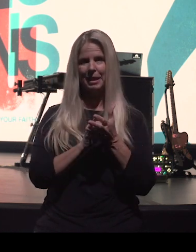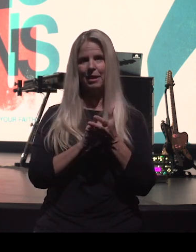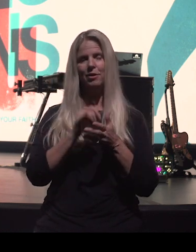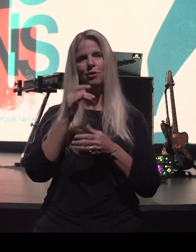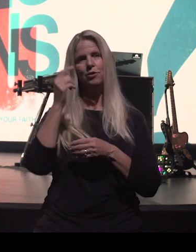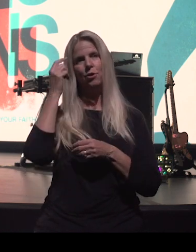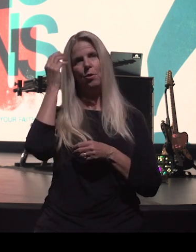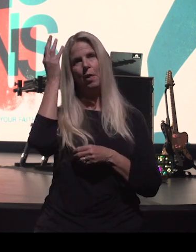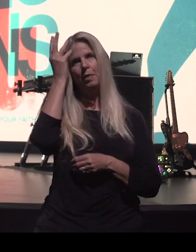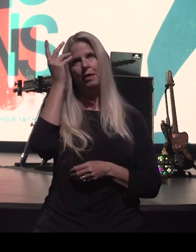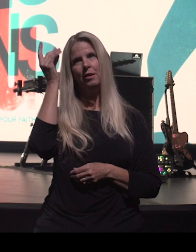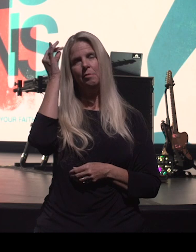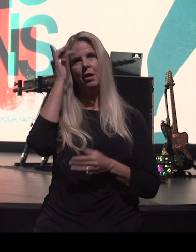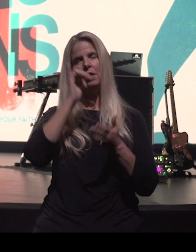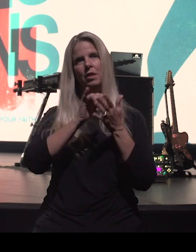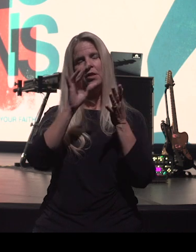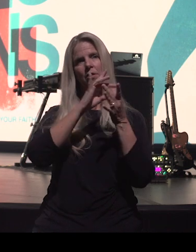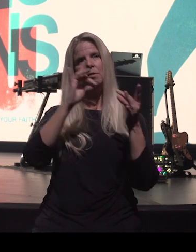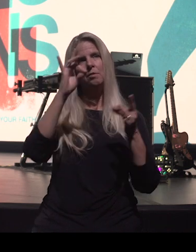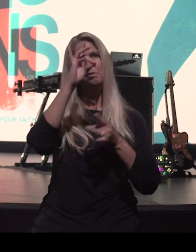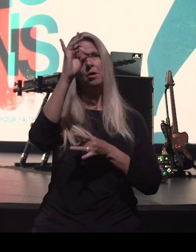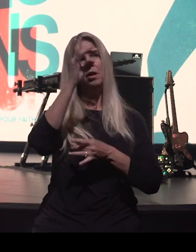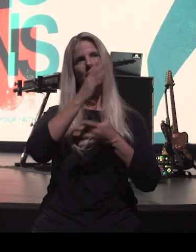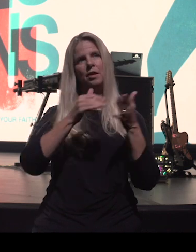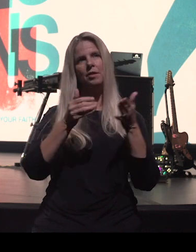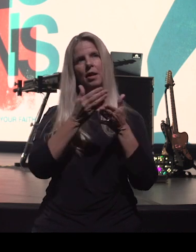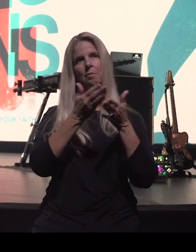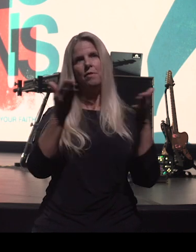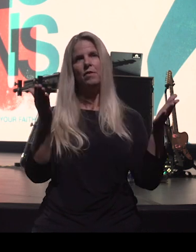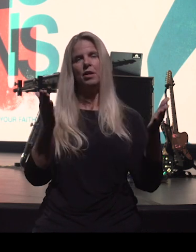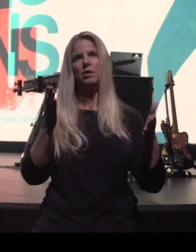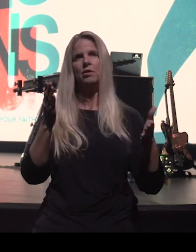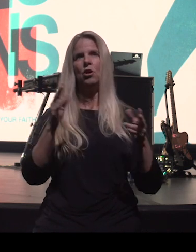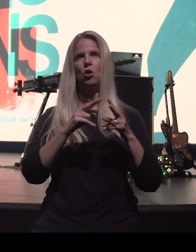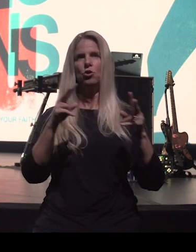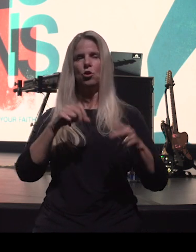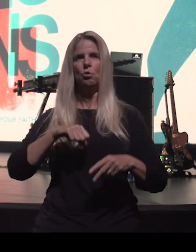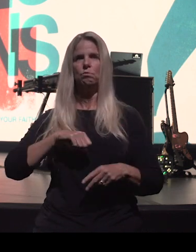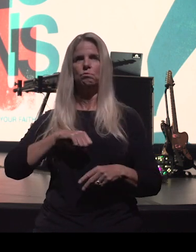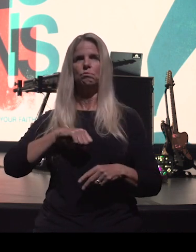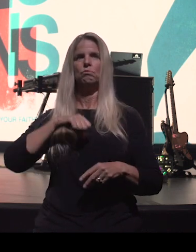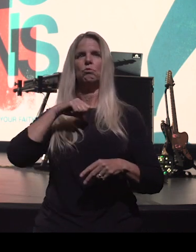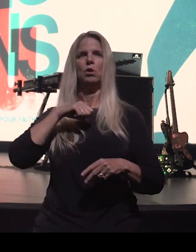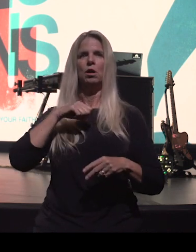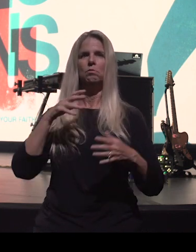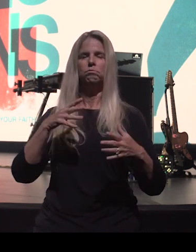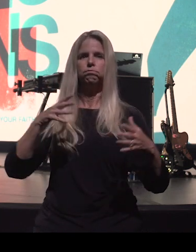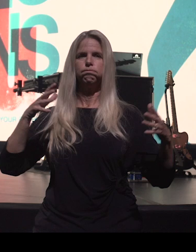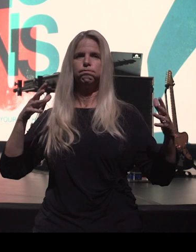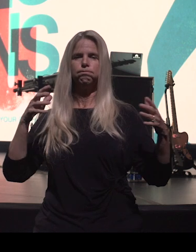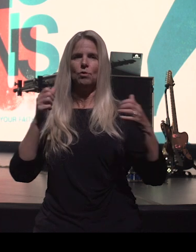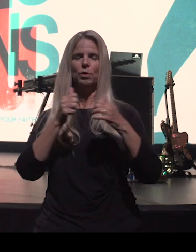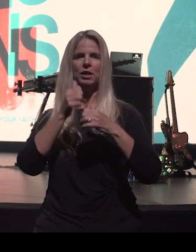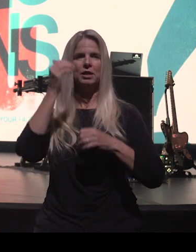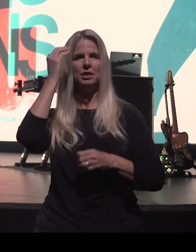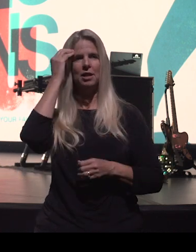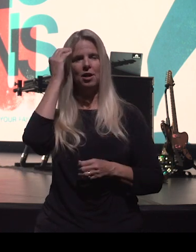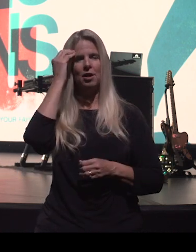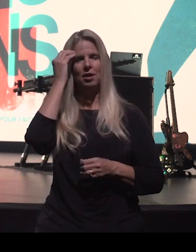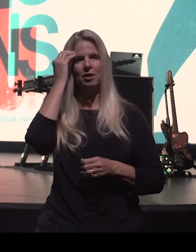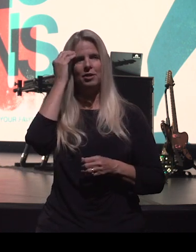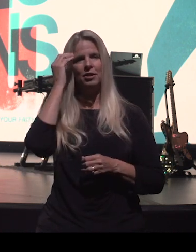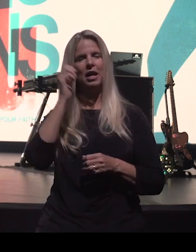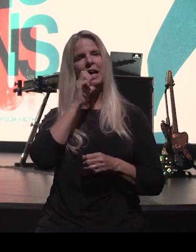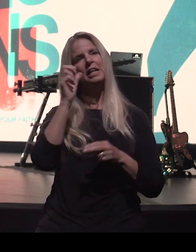spiritually. Some of us are so puffed up with knowledge, with little